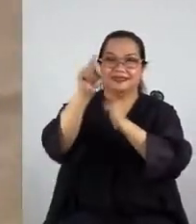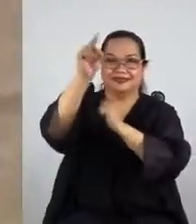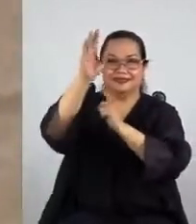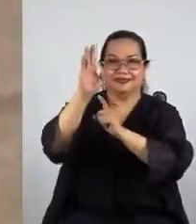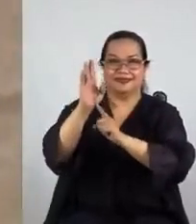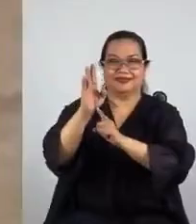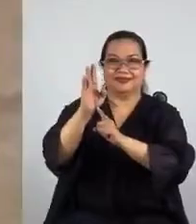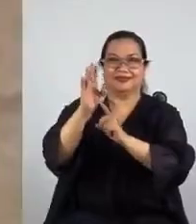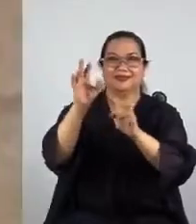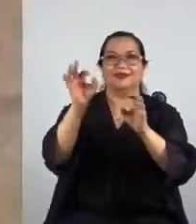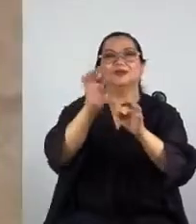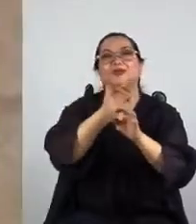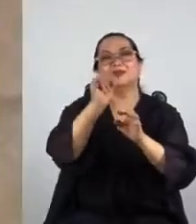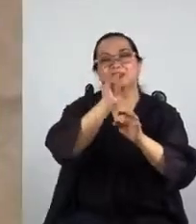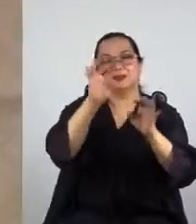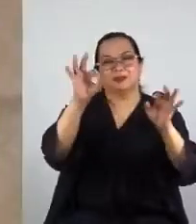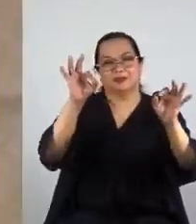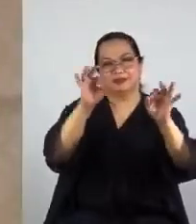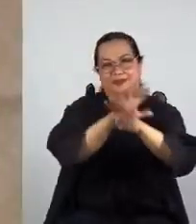was vindicated.